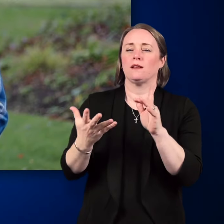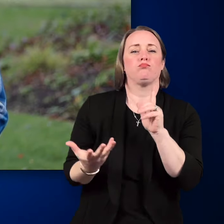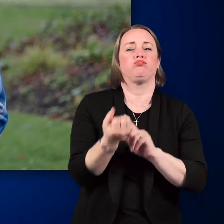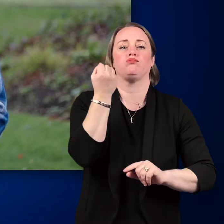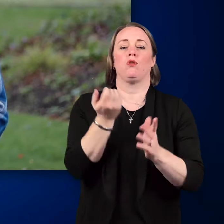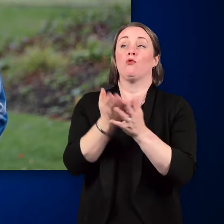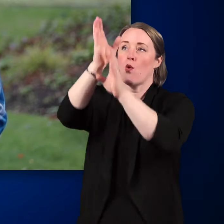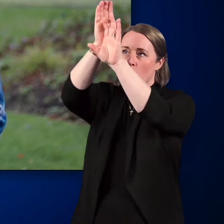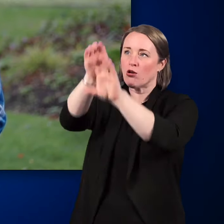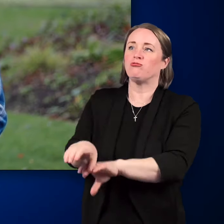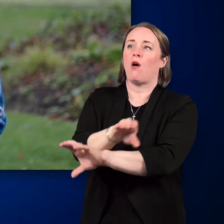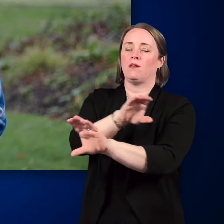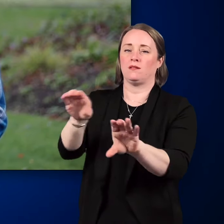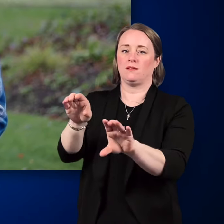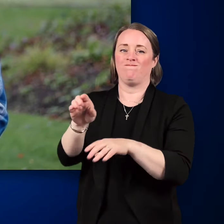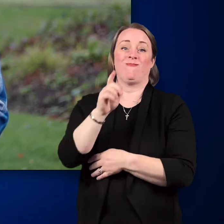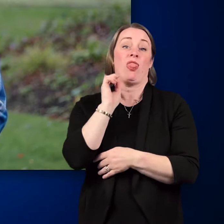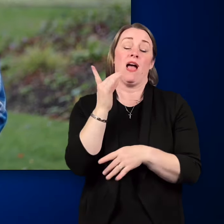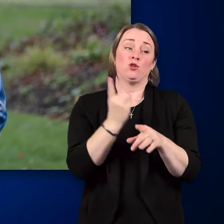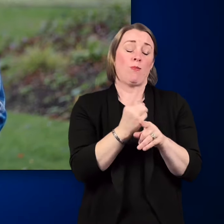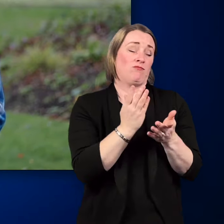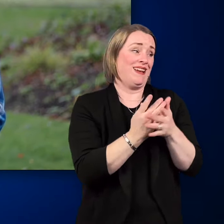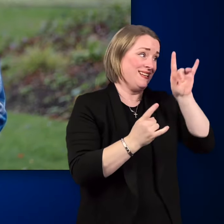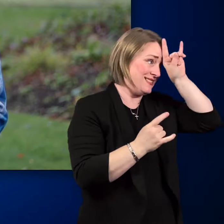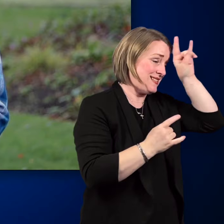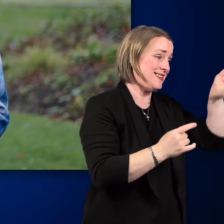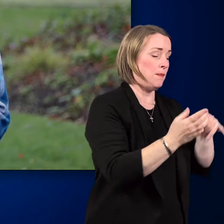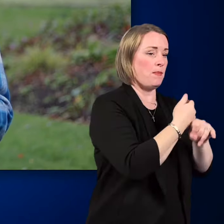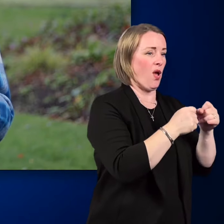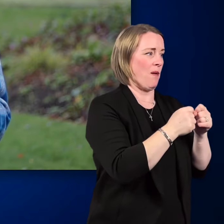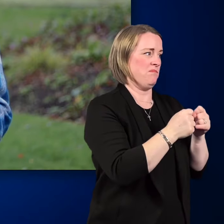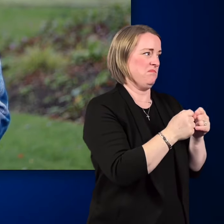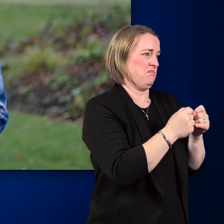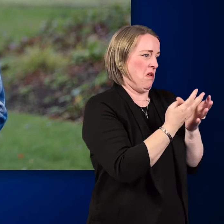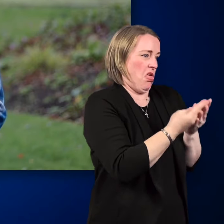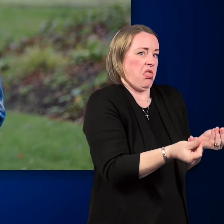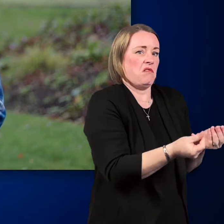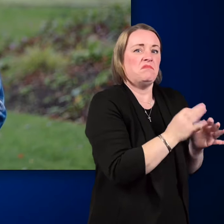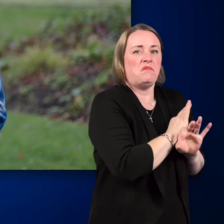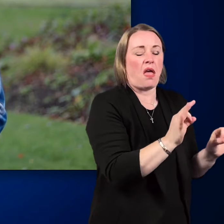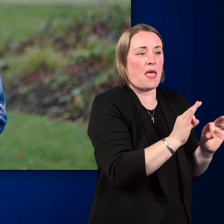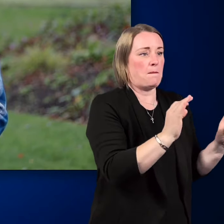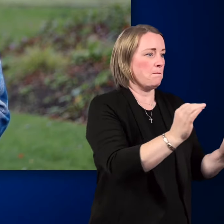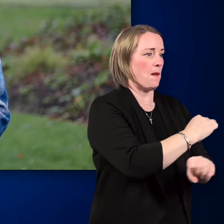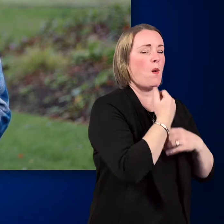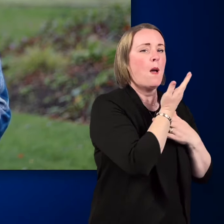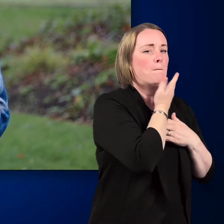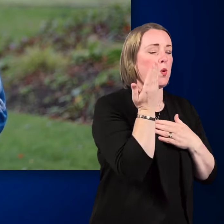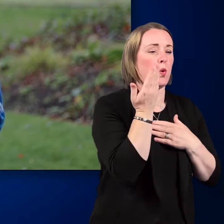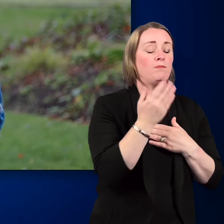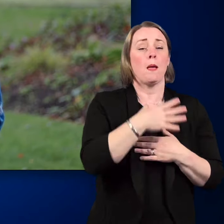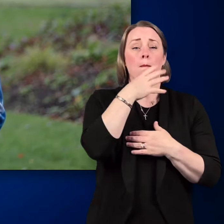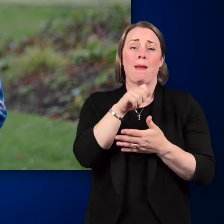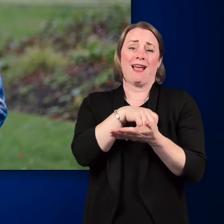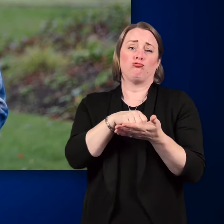of Jesus in rendering Satan powerless. A theologian called Gustav Auleff, back in